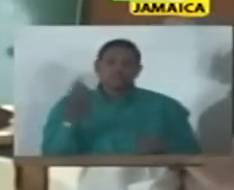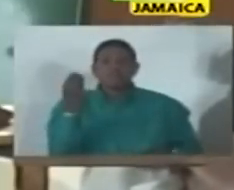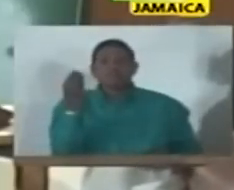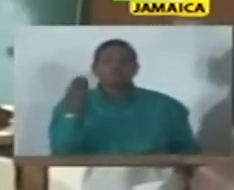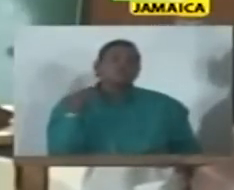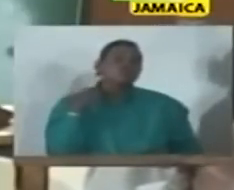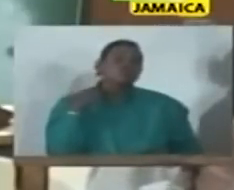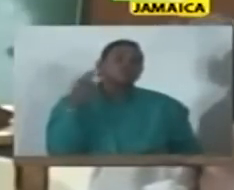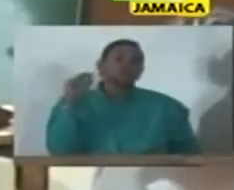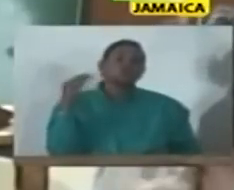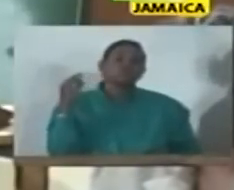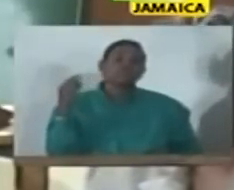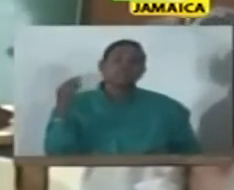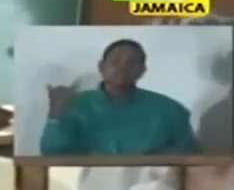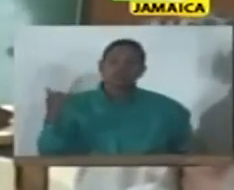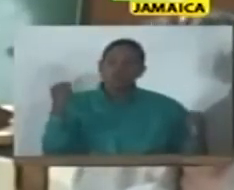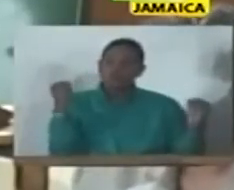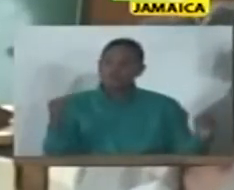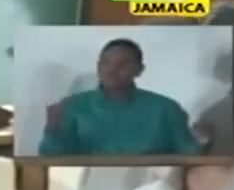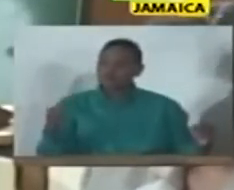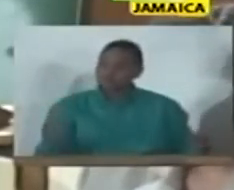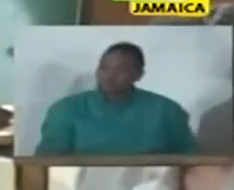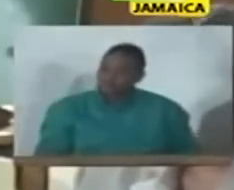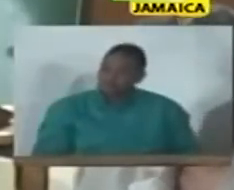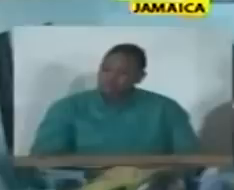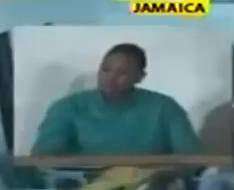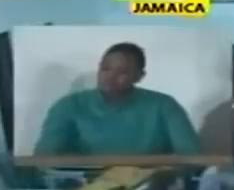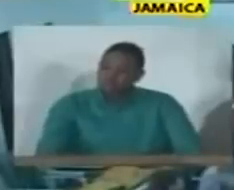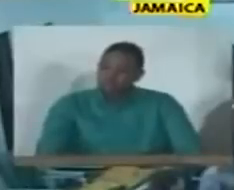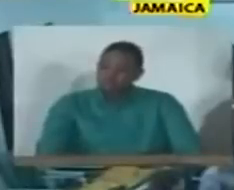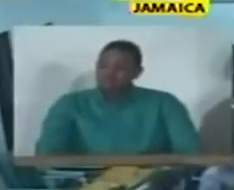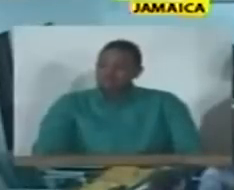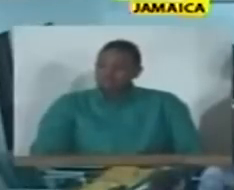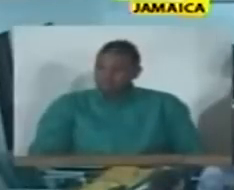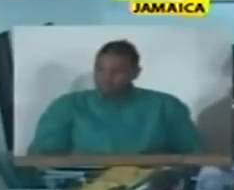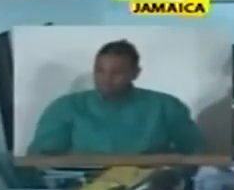June 2019, be affirmed. Thank you.